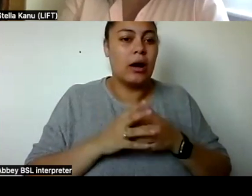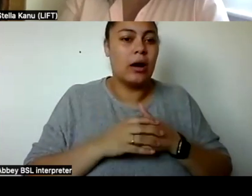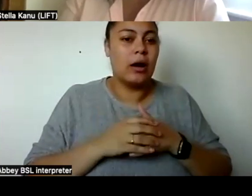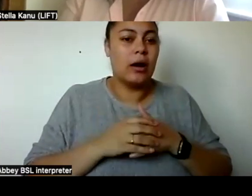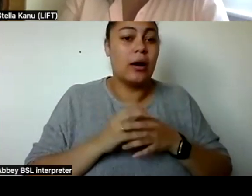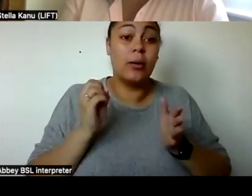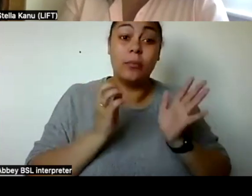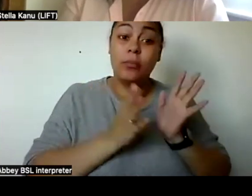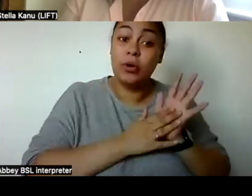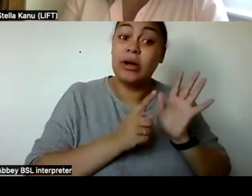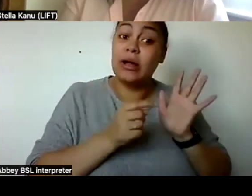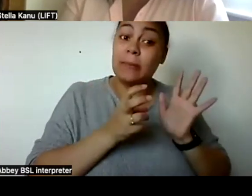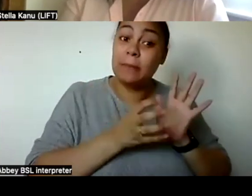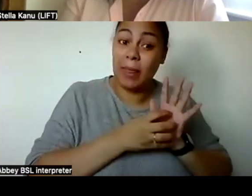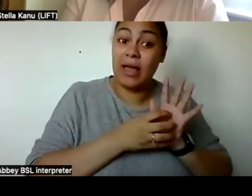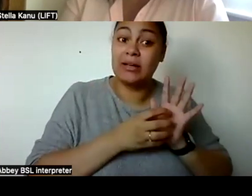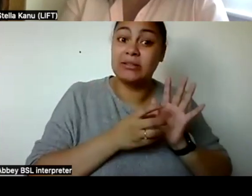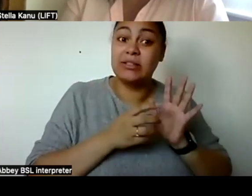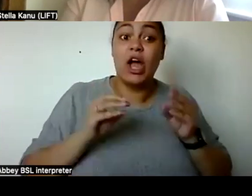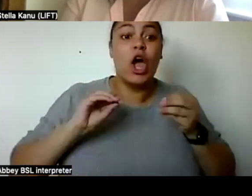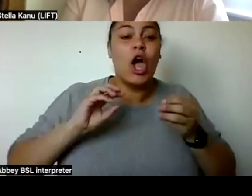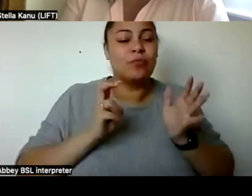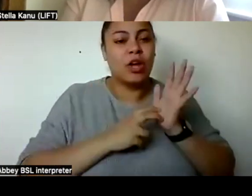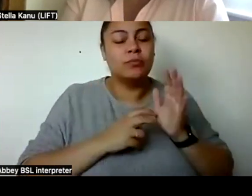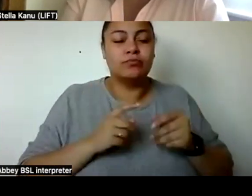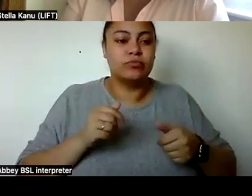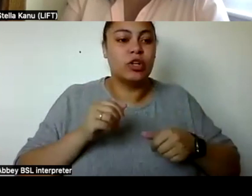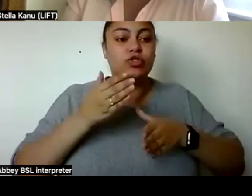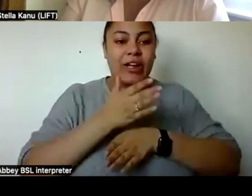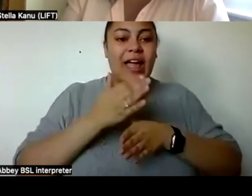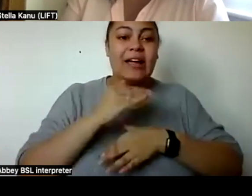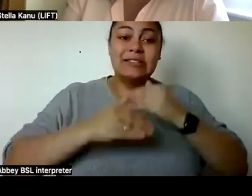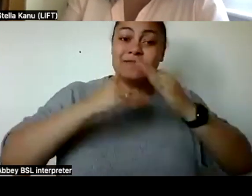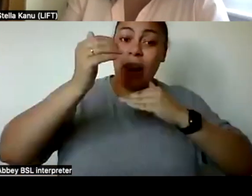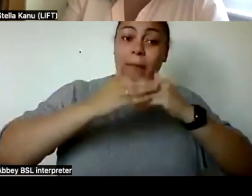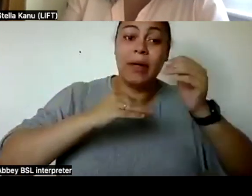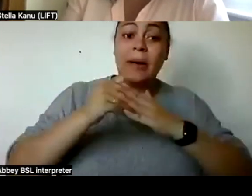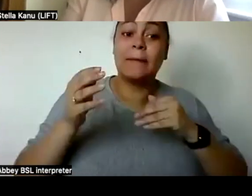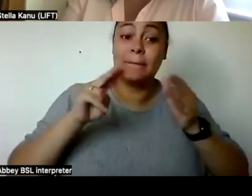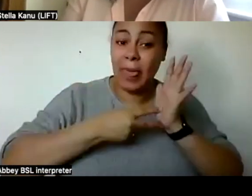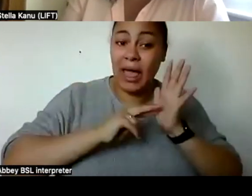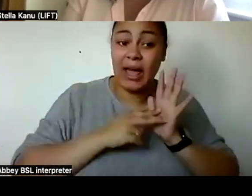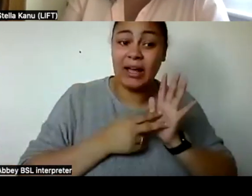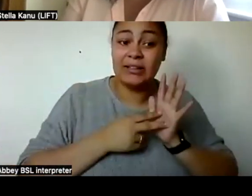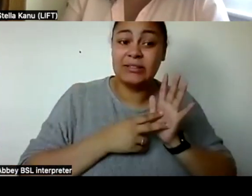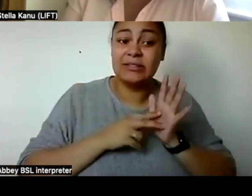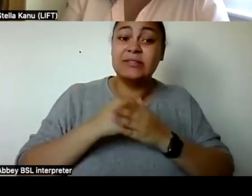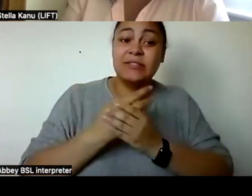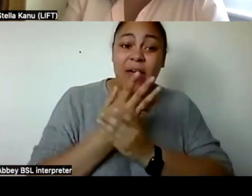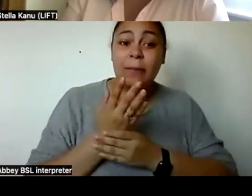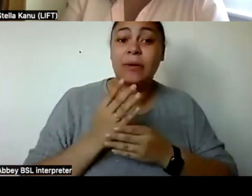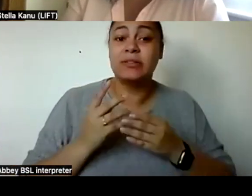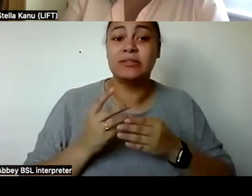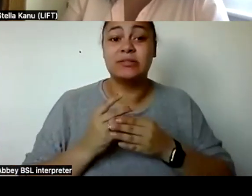has put in place a career development plan check-in for people as they come into the organization. And there's, you